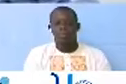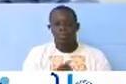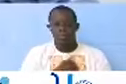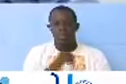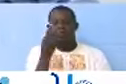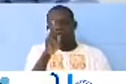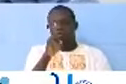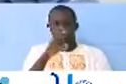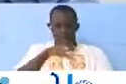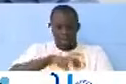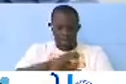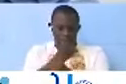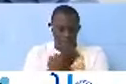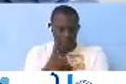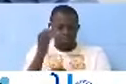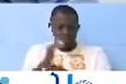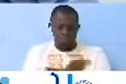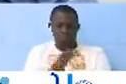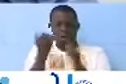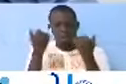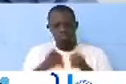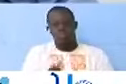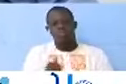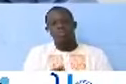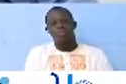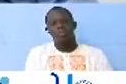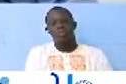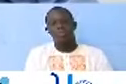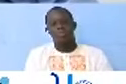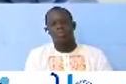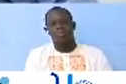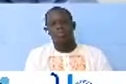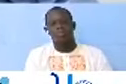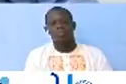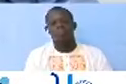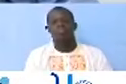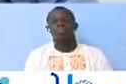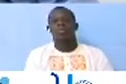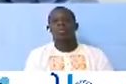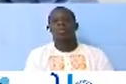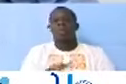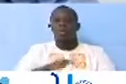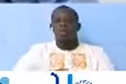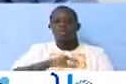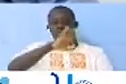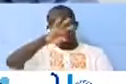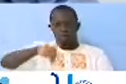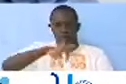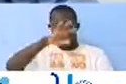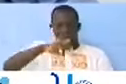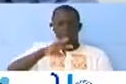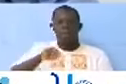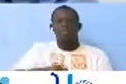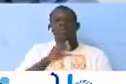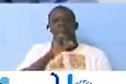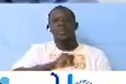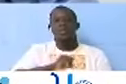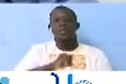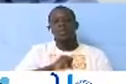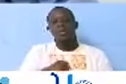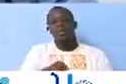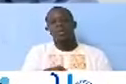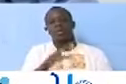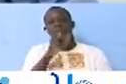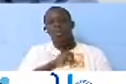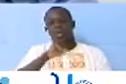first arrest on Thursday. Was it Thursday? Mr. Jame, I believe that was your